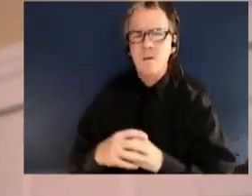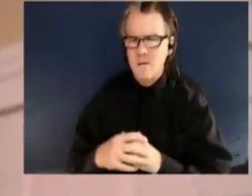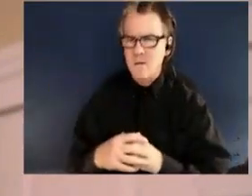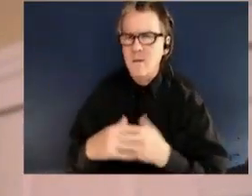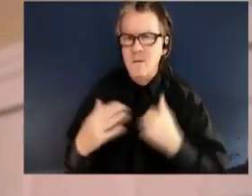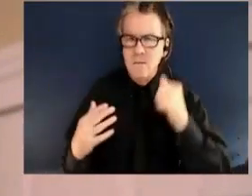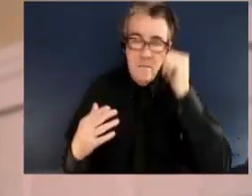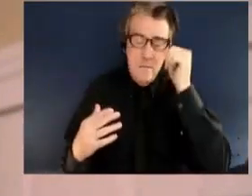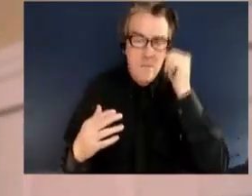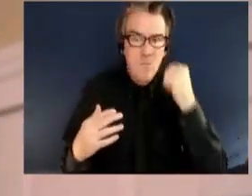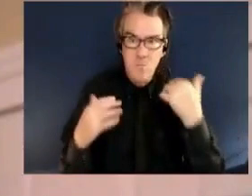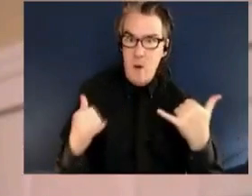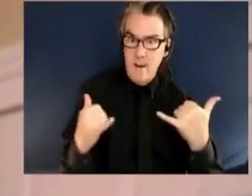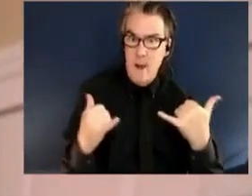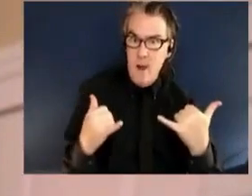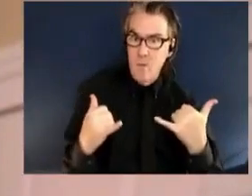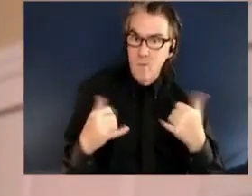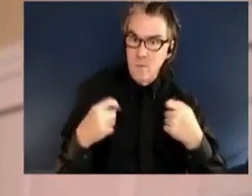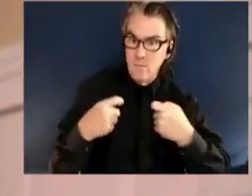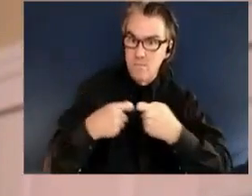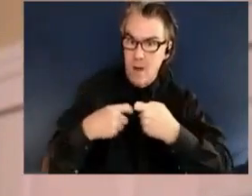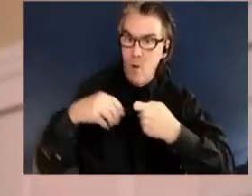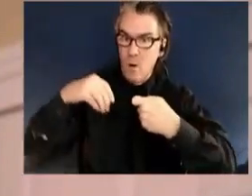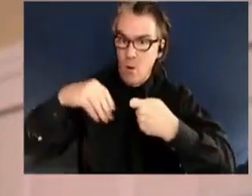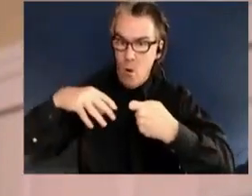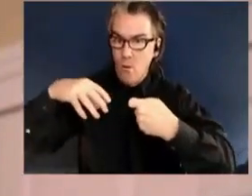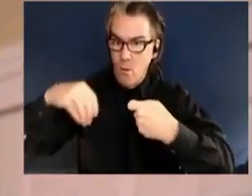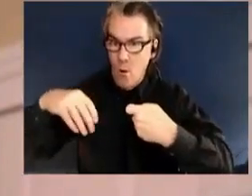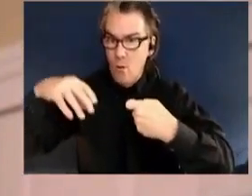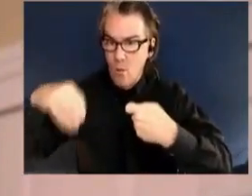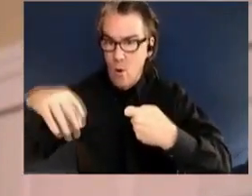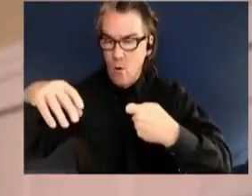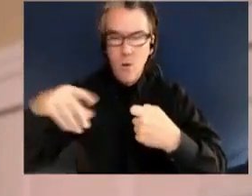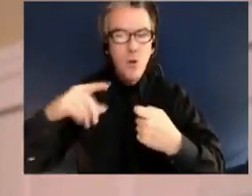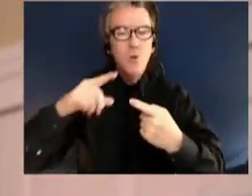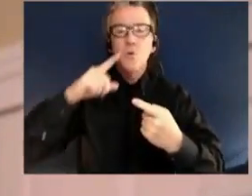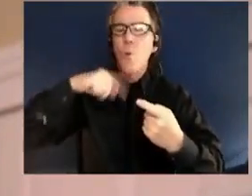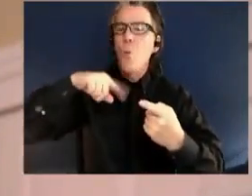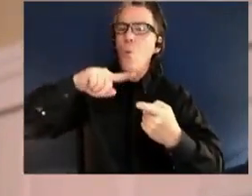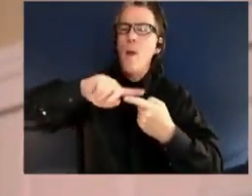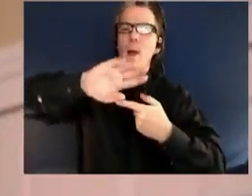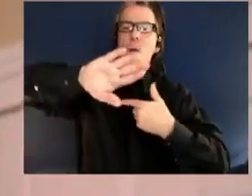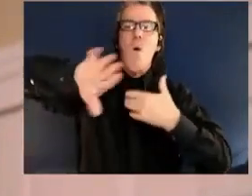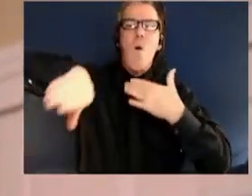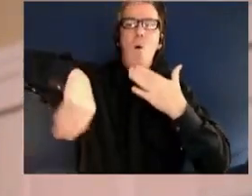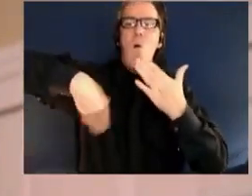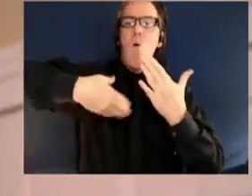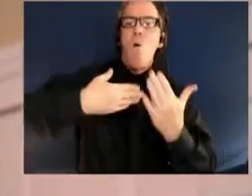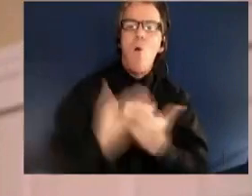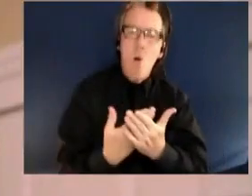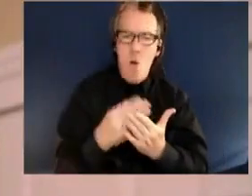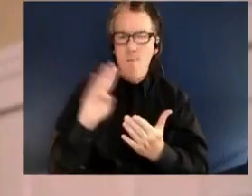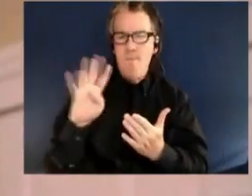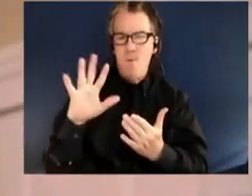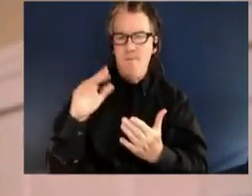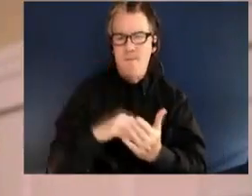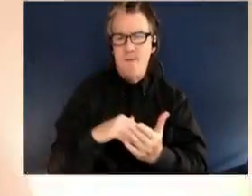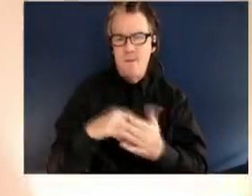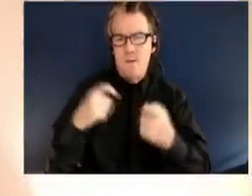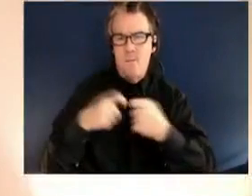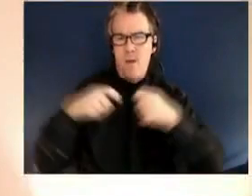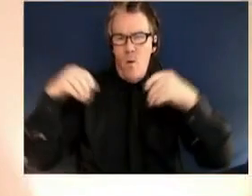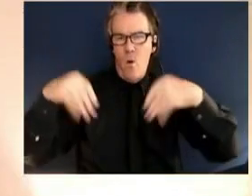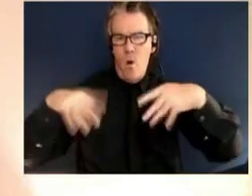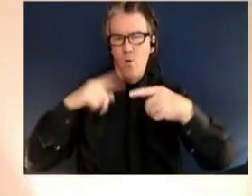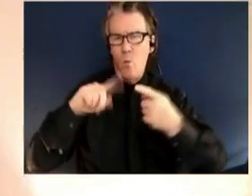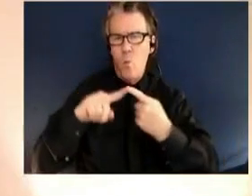expect the majority of those folks will see the lights come back on? Great question, Lindsay. The majority of the 45,000 customers